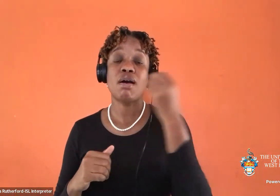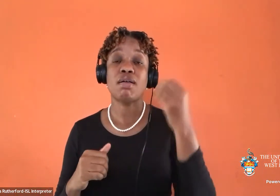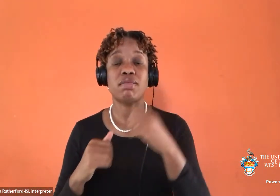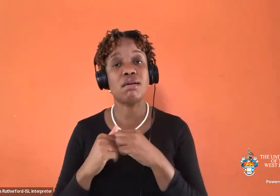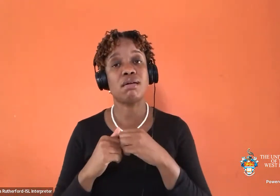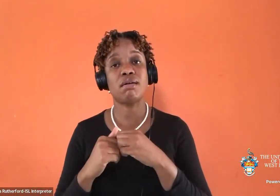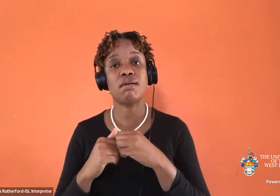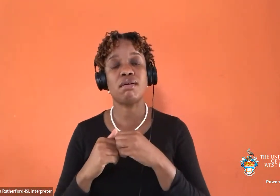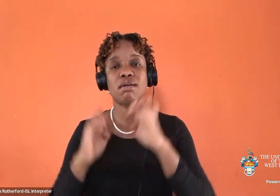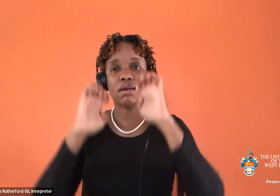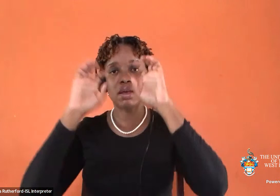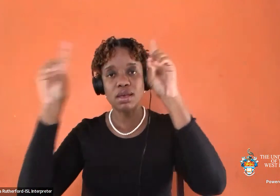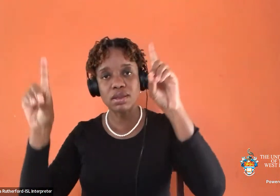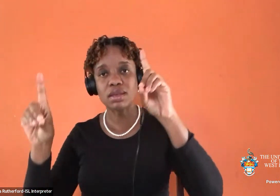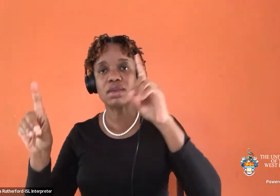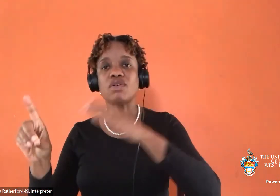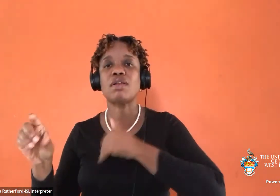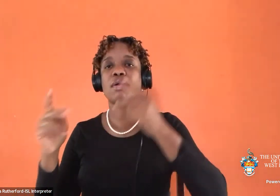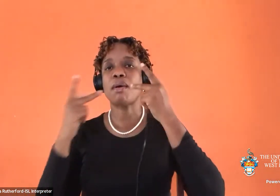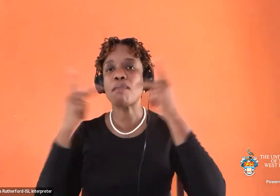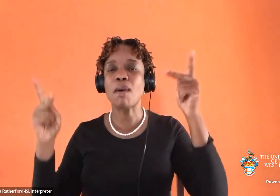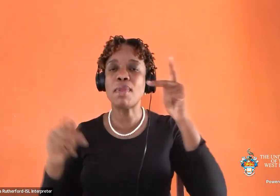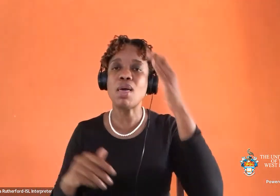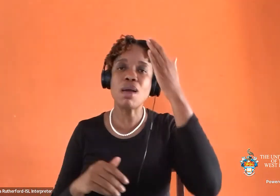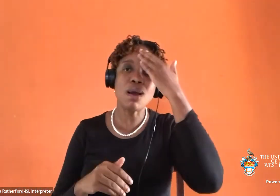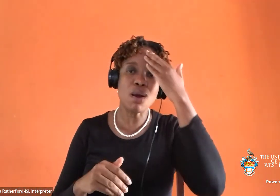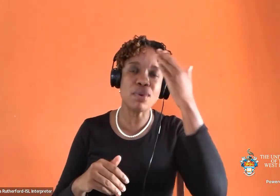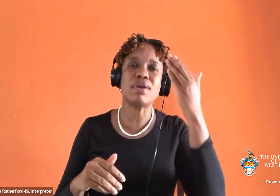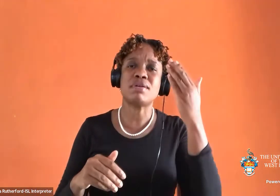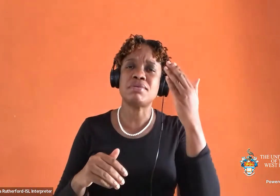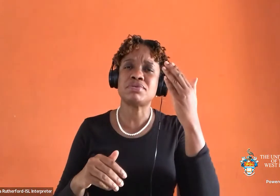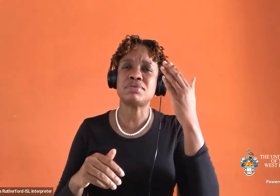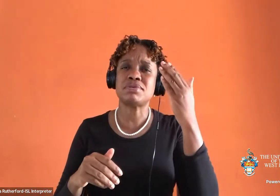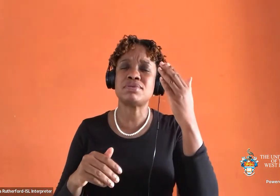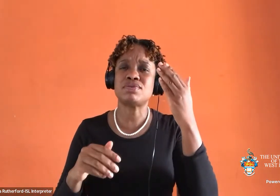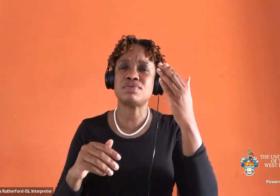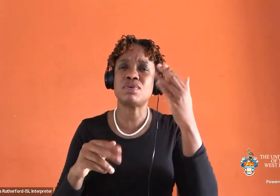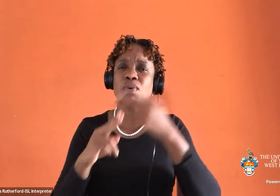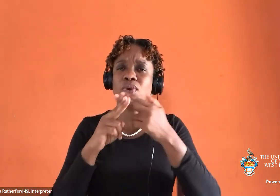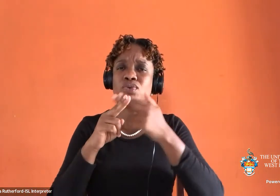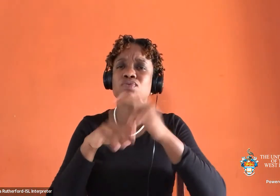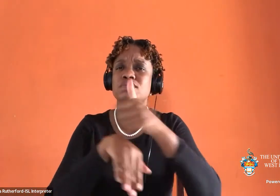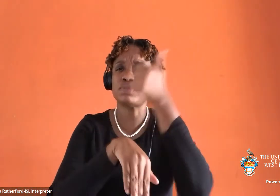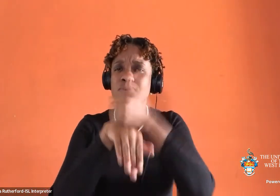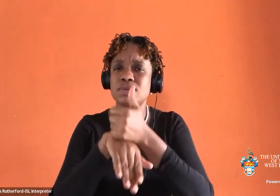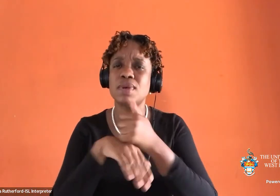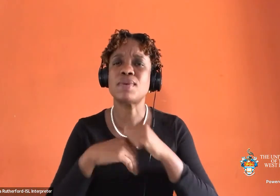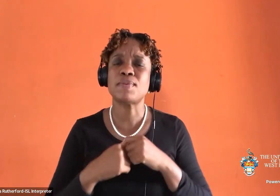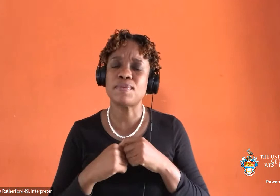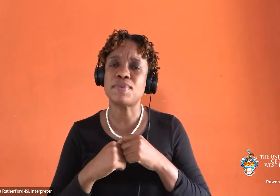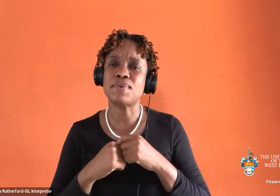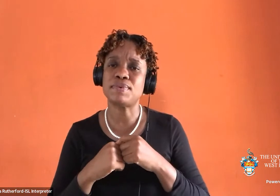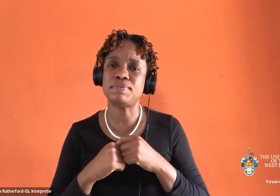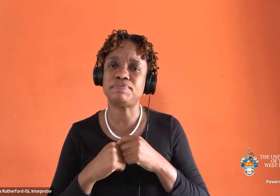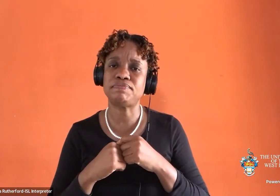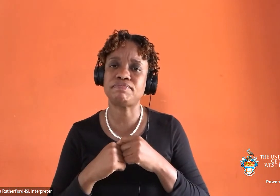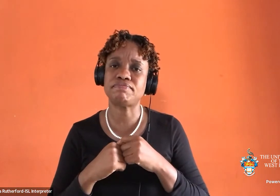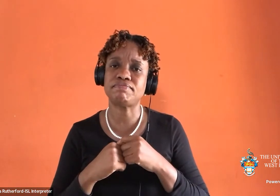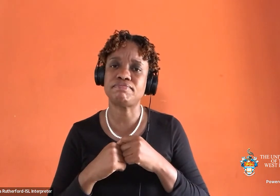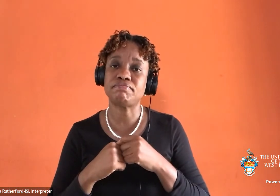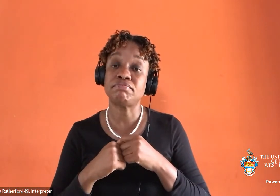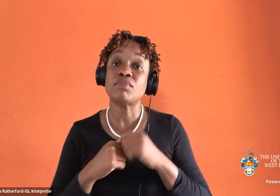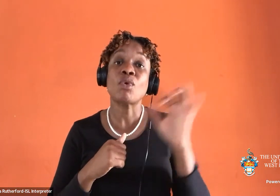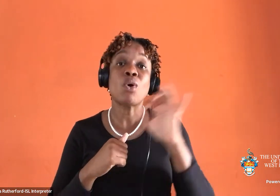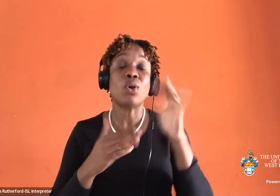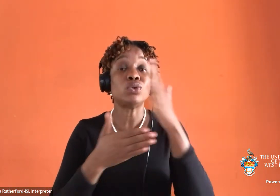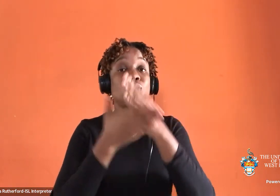public awareness programs that are on the way, provided by the Ministry of Education, as well as some corporate entities have